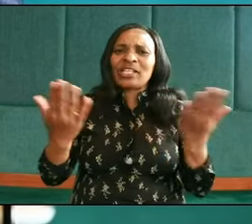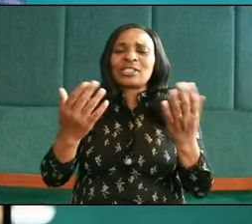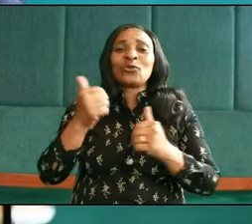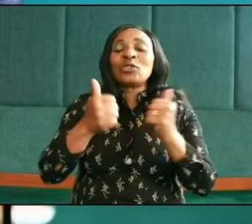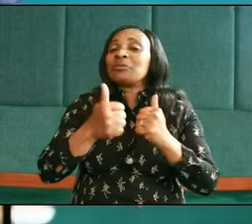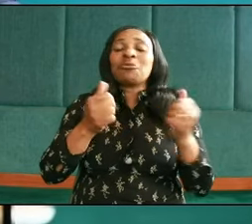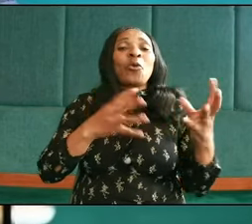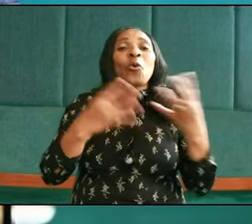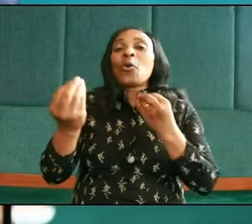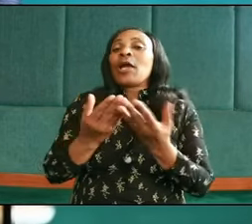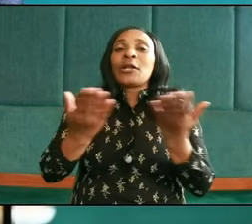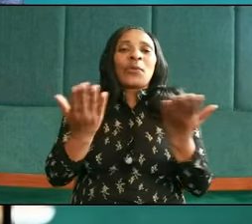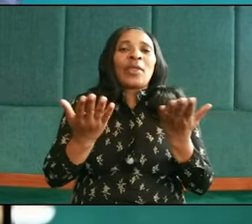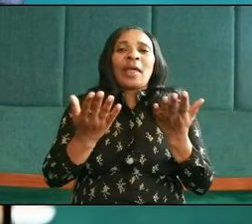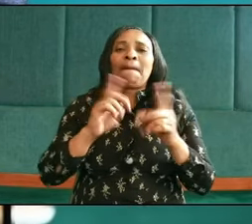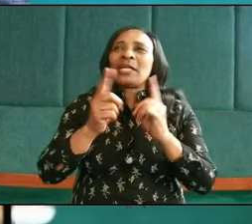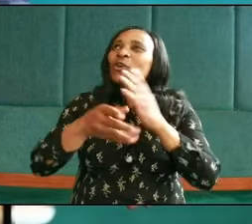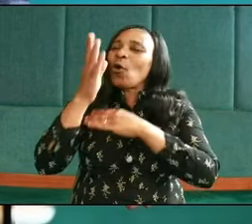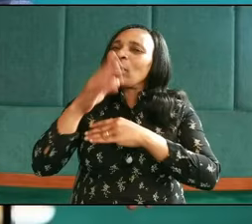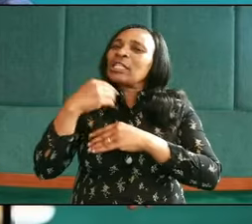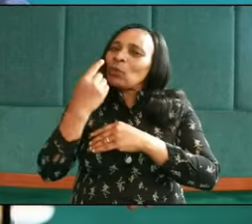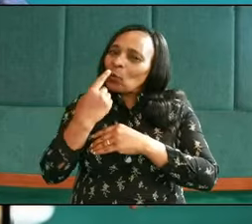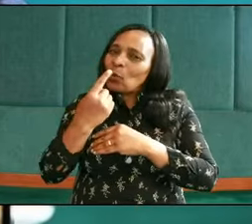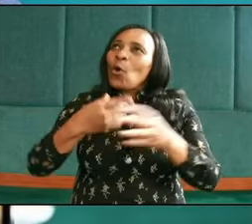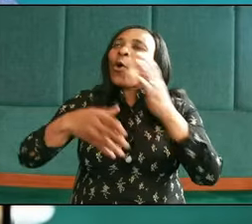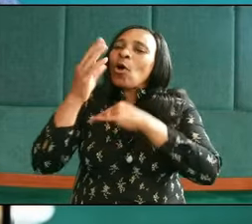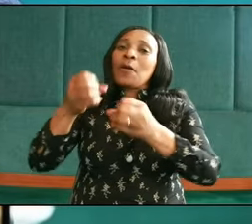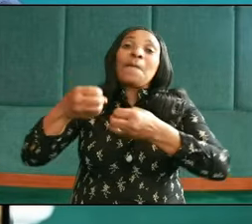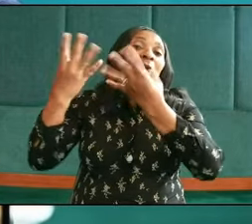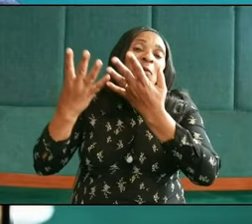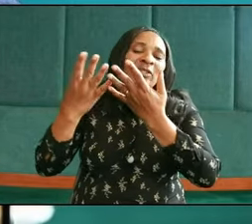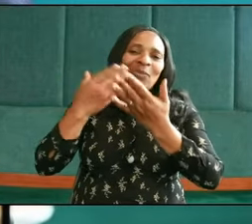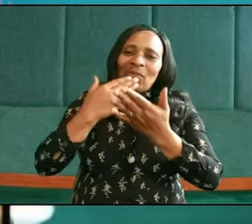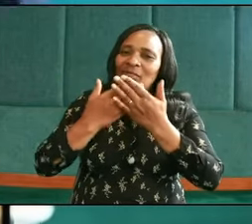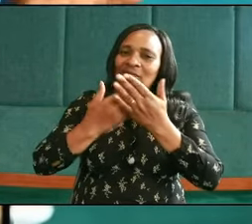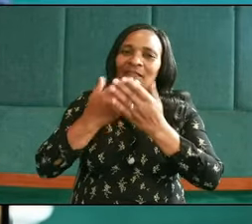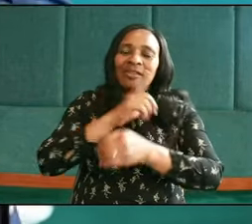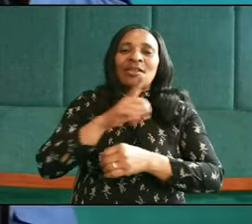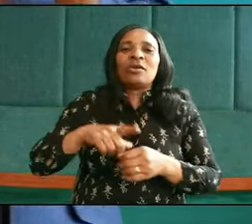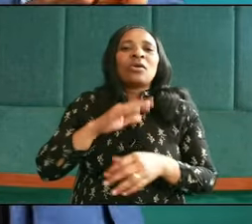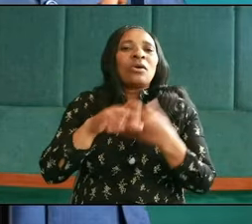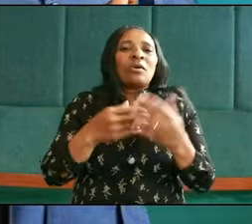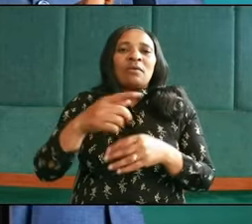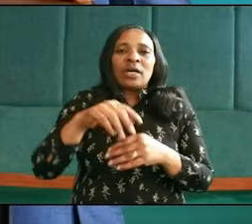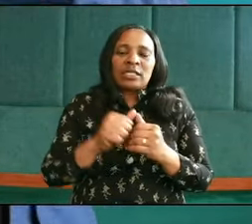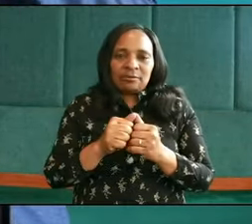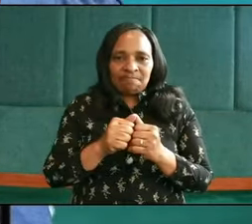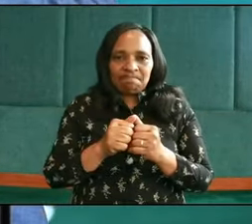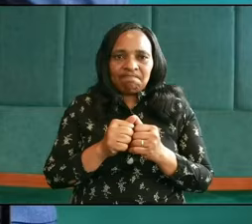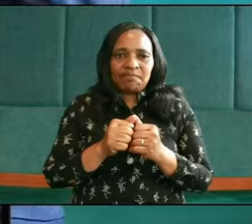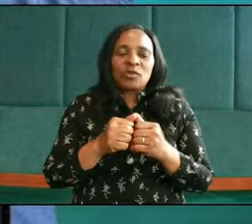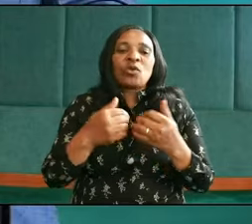anywhere. But God is a God of miracles. We thank the Lord. And all of us, in your own way,